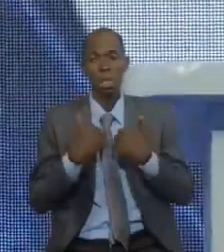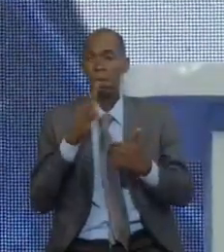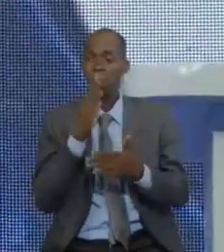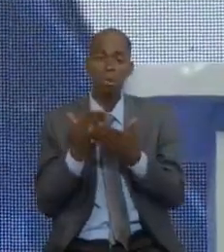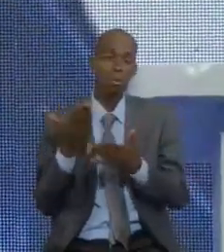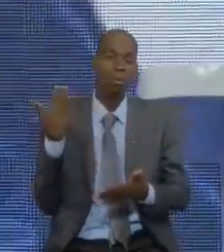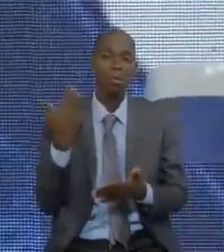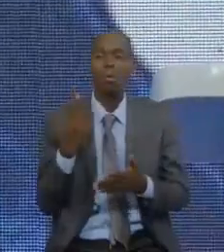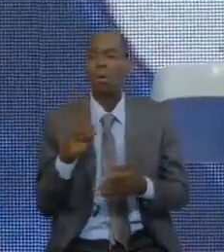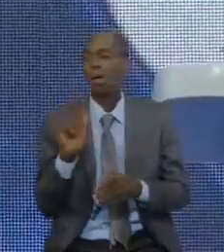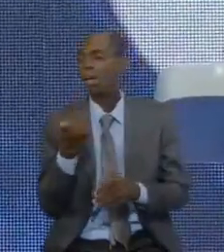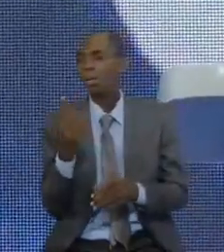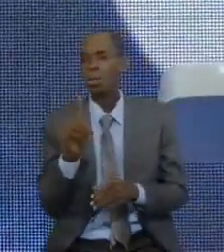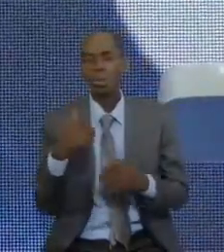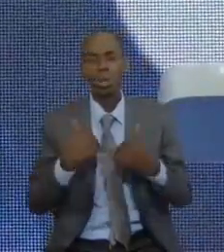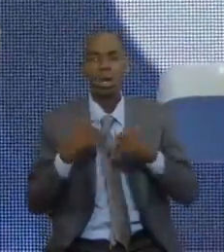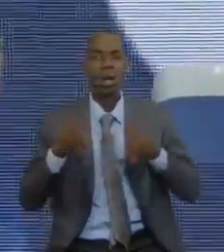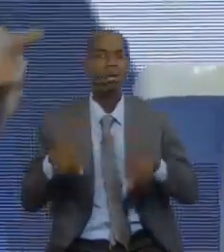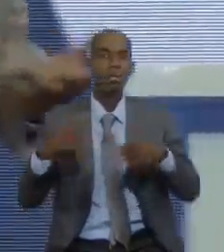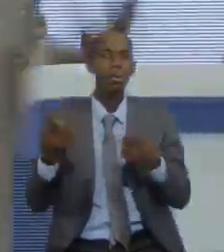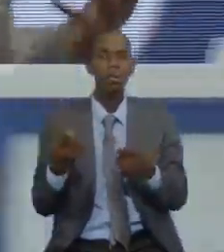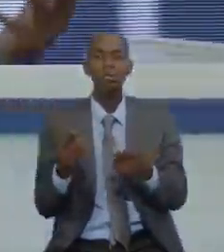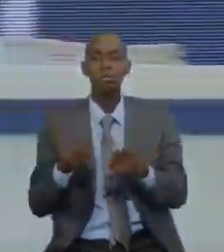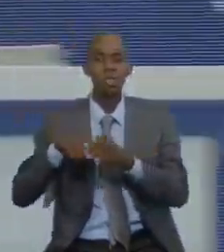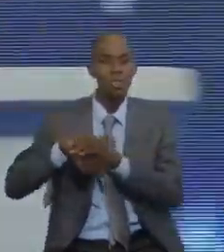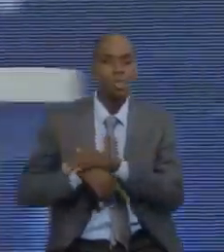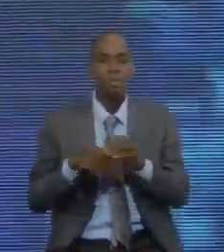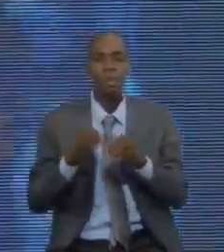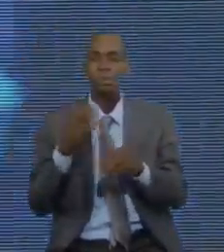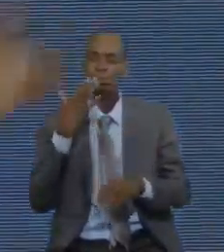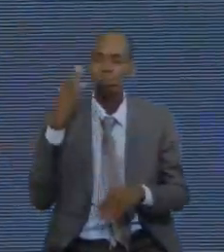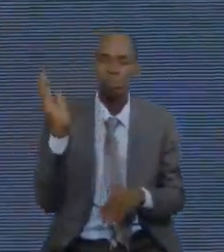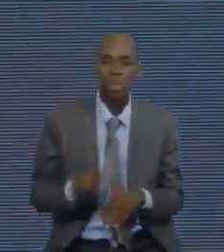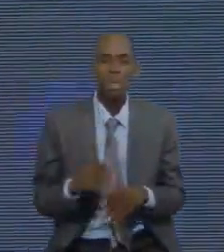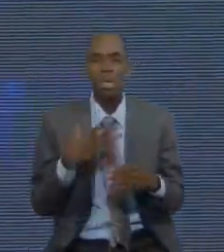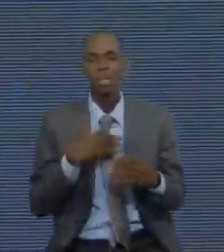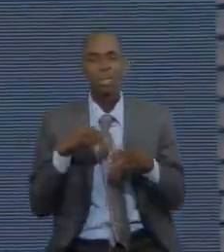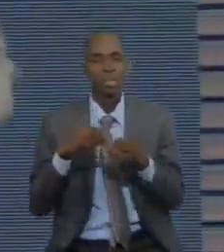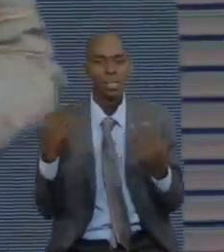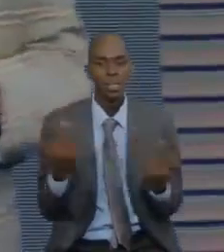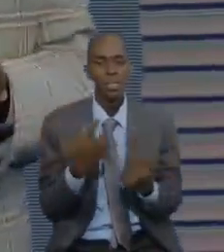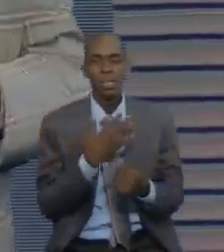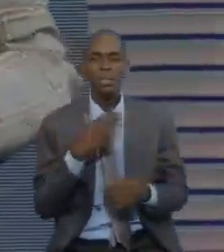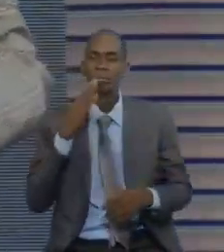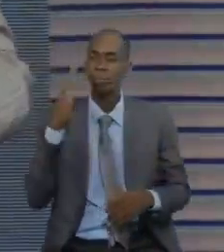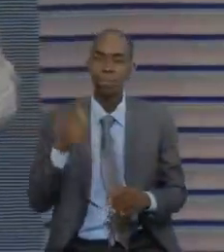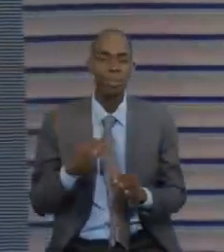wherever you have gone in evil and sin and wickedness,